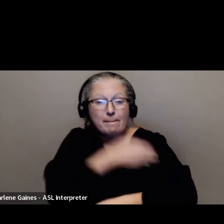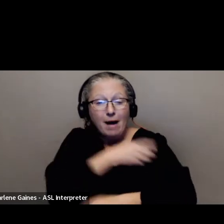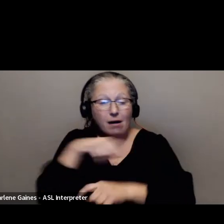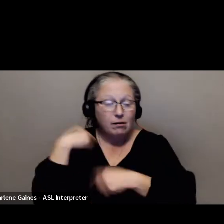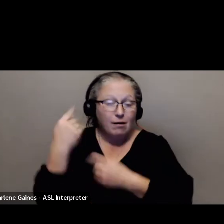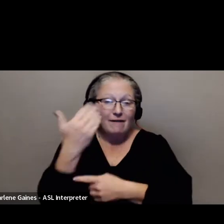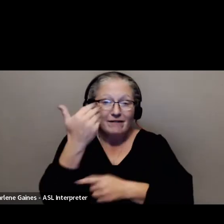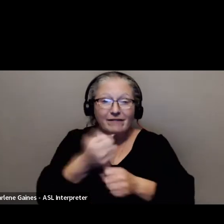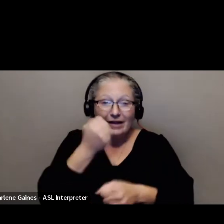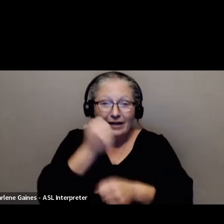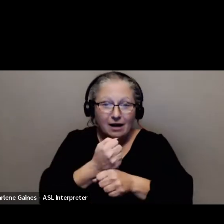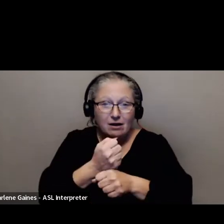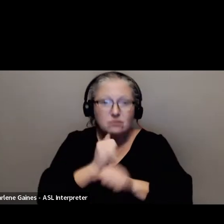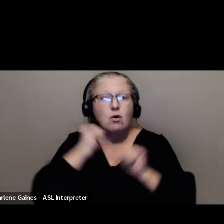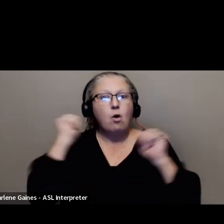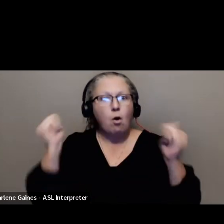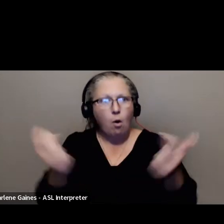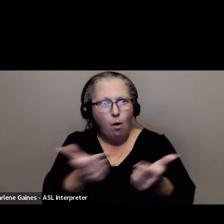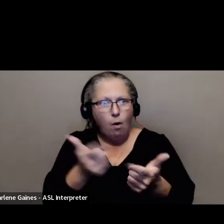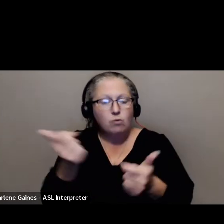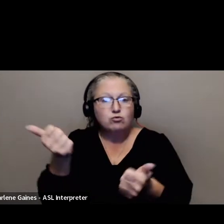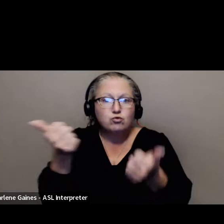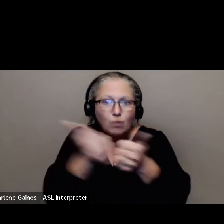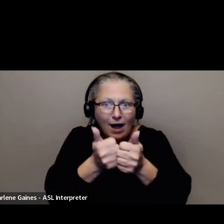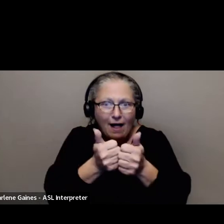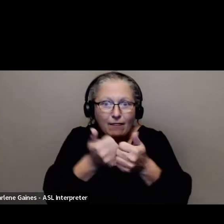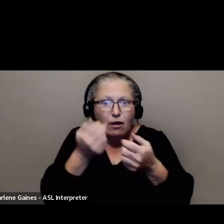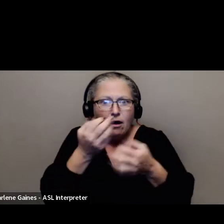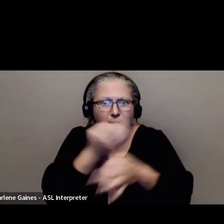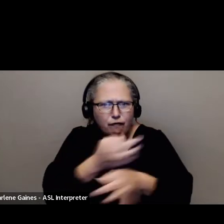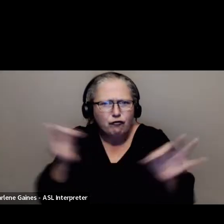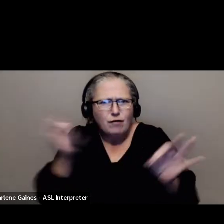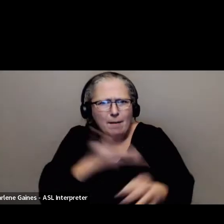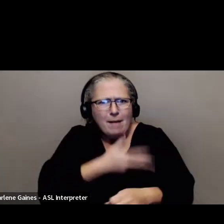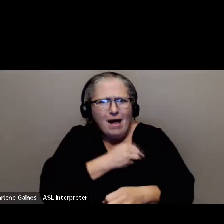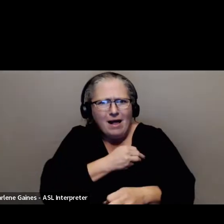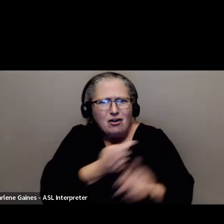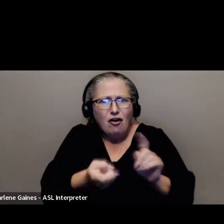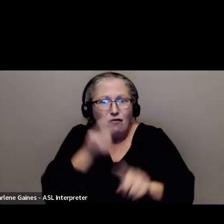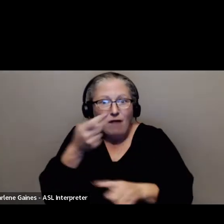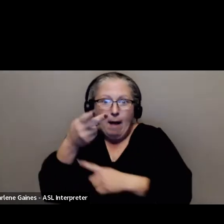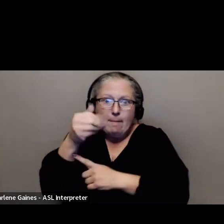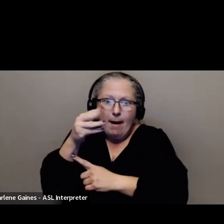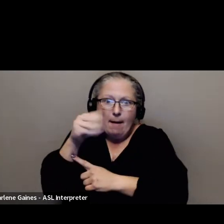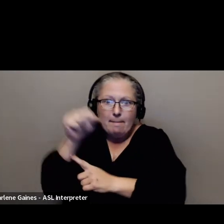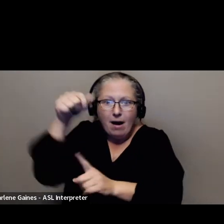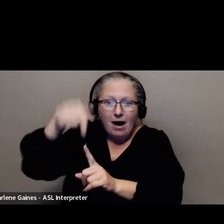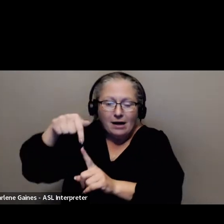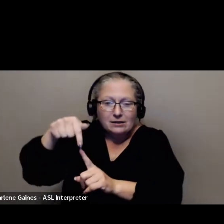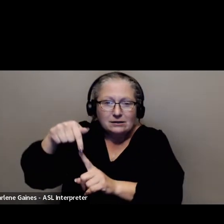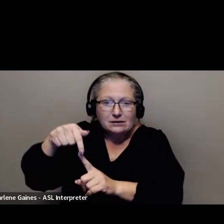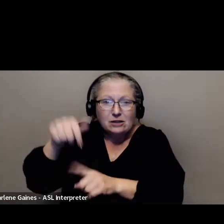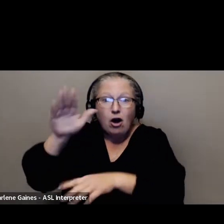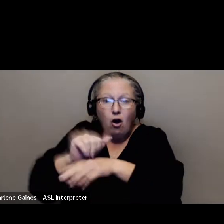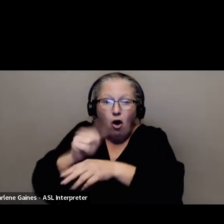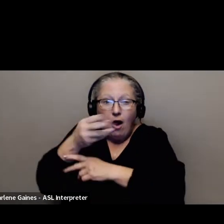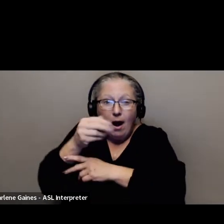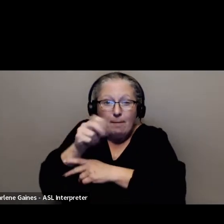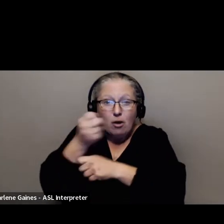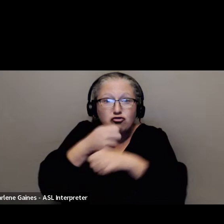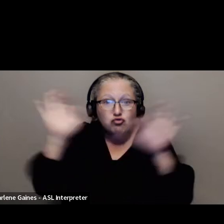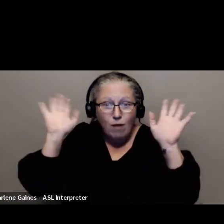years. Let's all join together and free Palestine from Hamas. Call for Hamas to